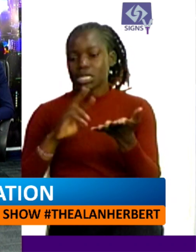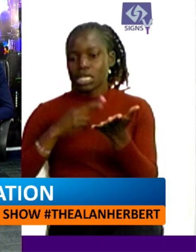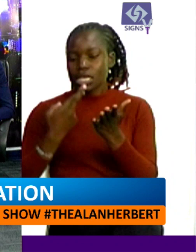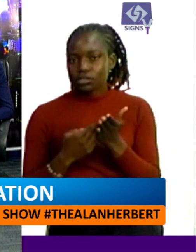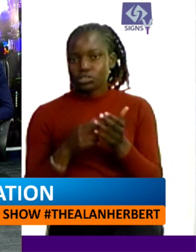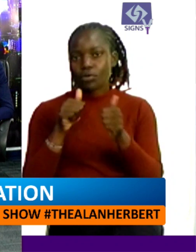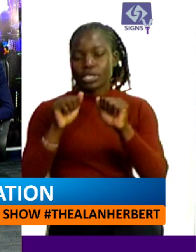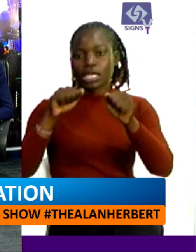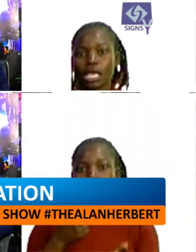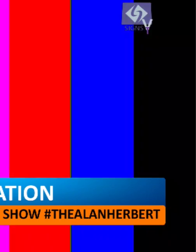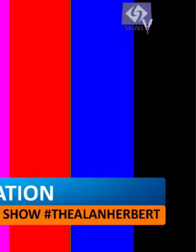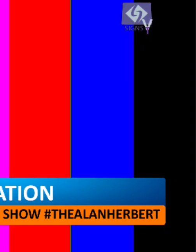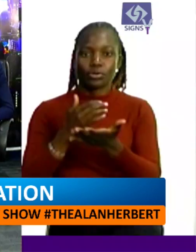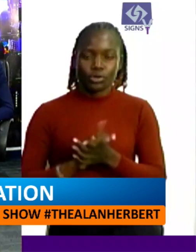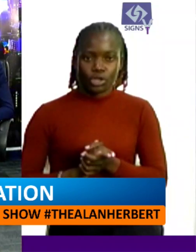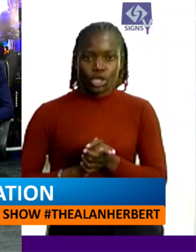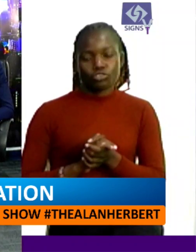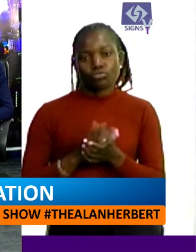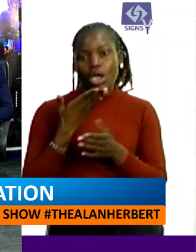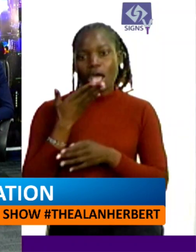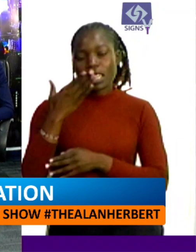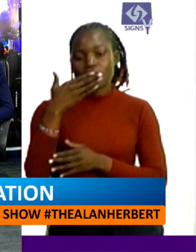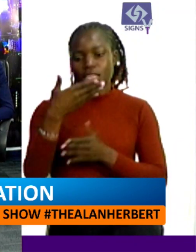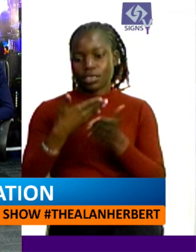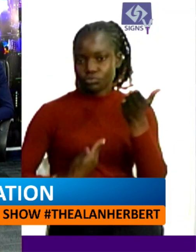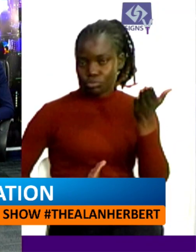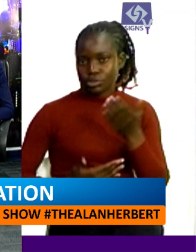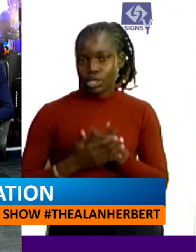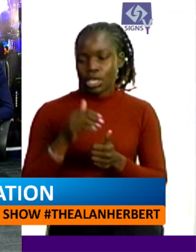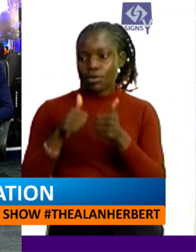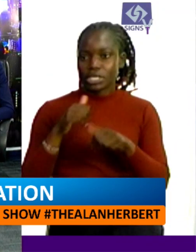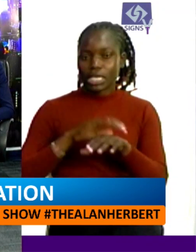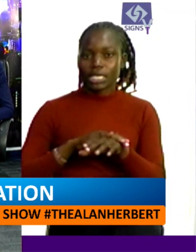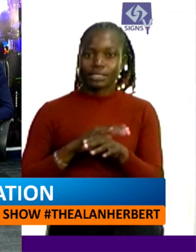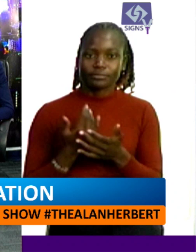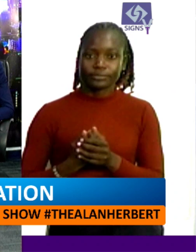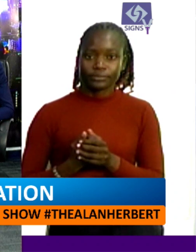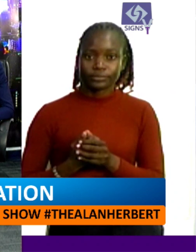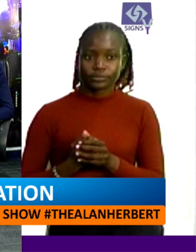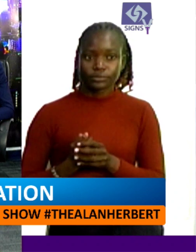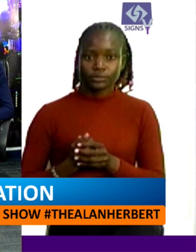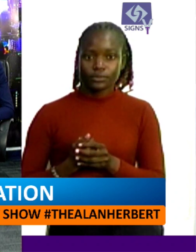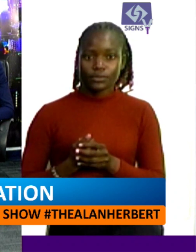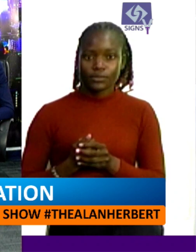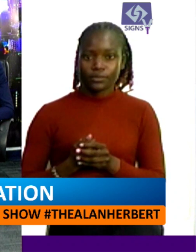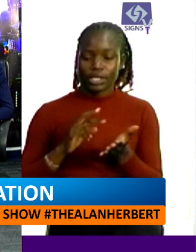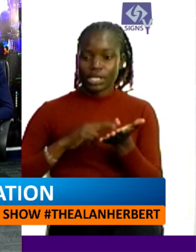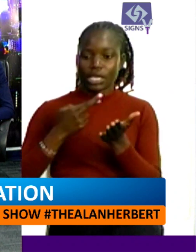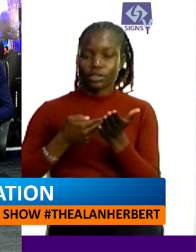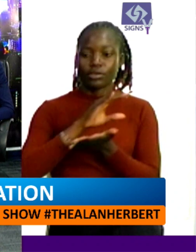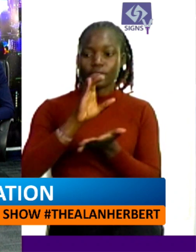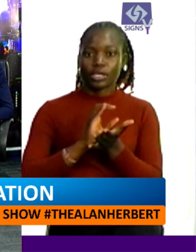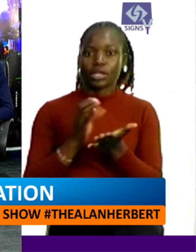you to be able to go through the entire application process. Which I find most fascinating is a resource center